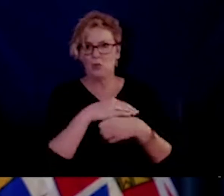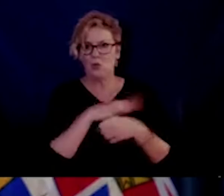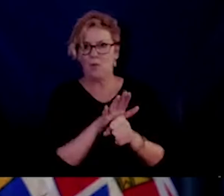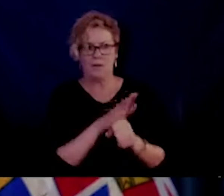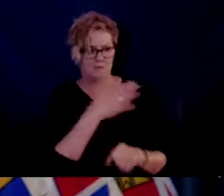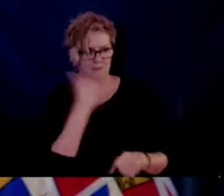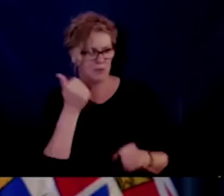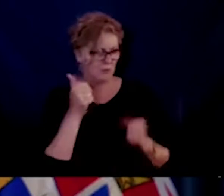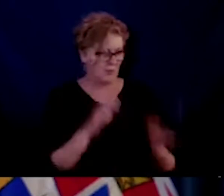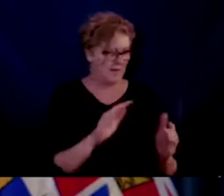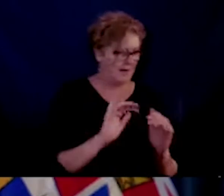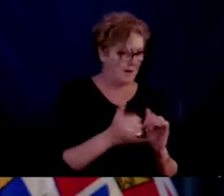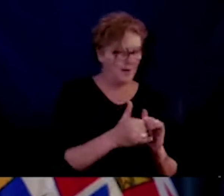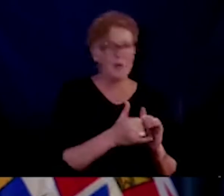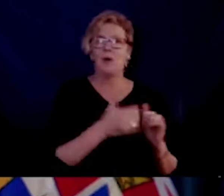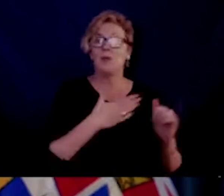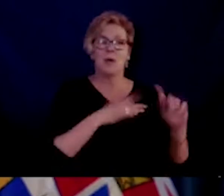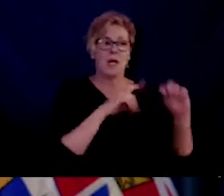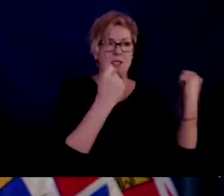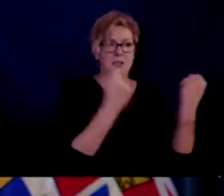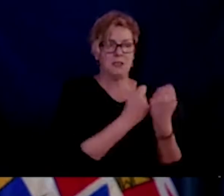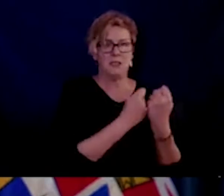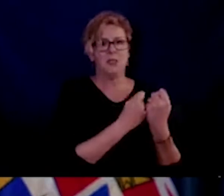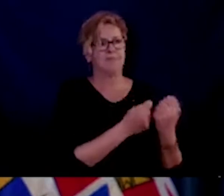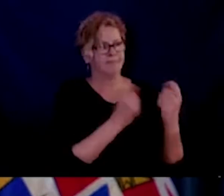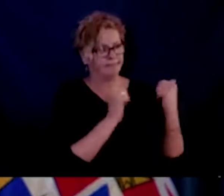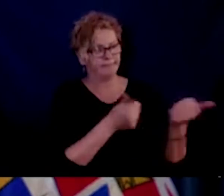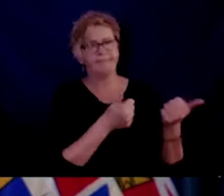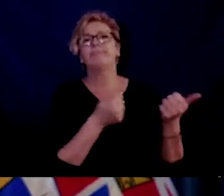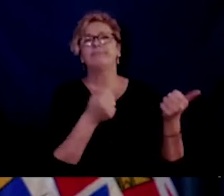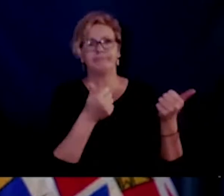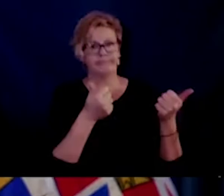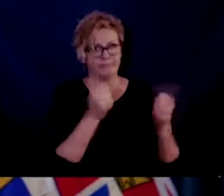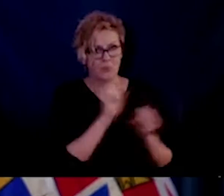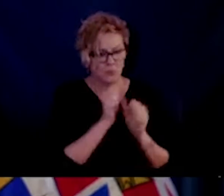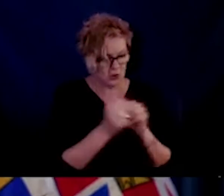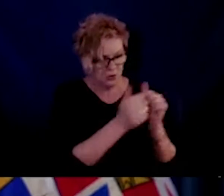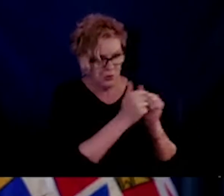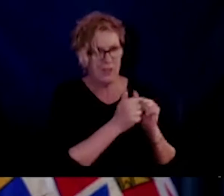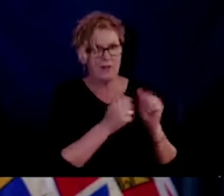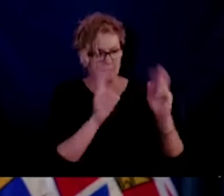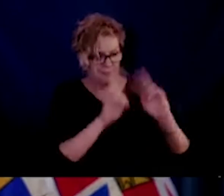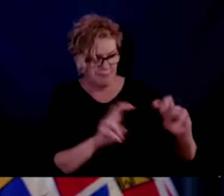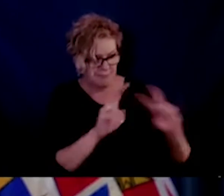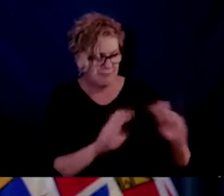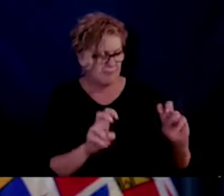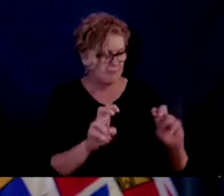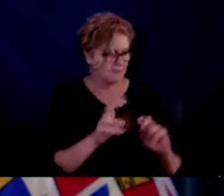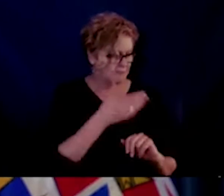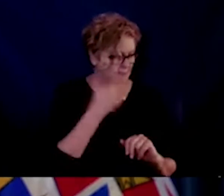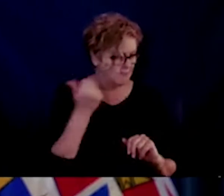it continues to be. And we have taken additional measures as we've moved through these last few weeks. We did indeed put